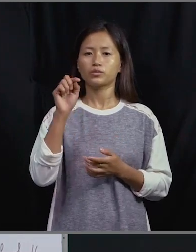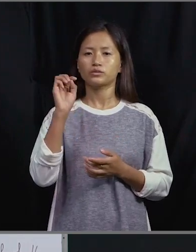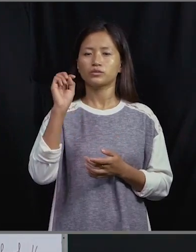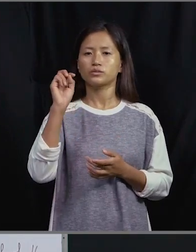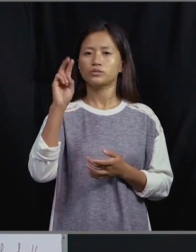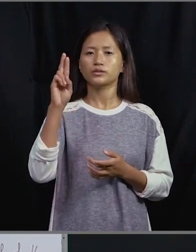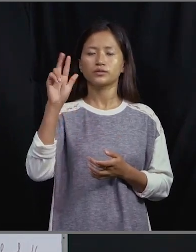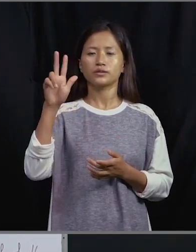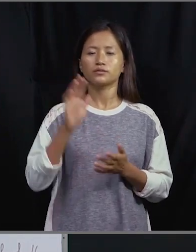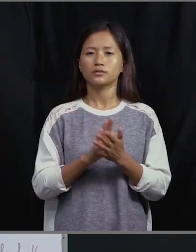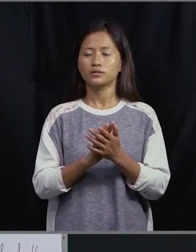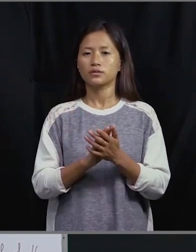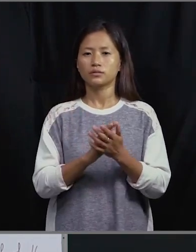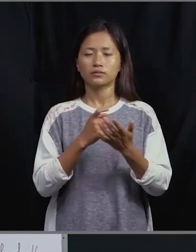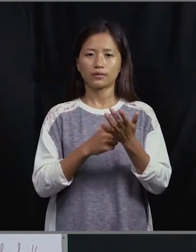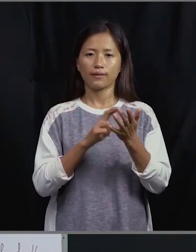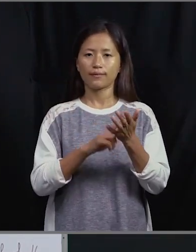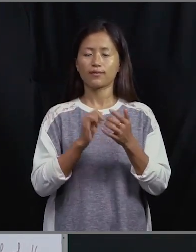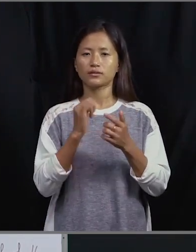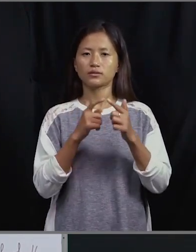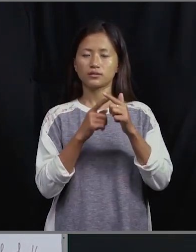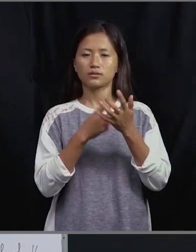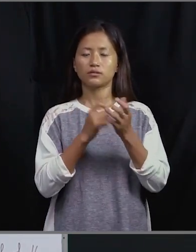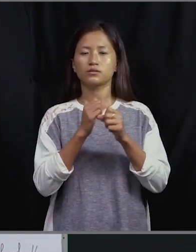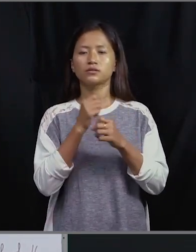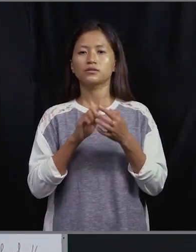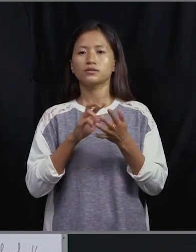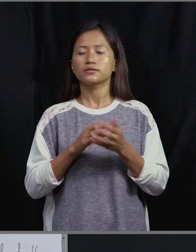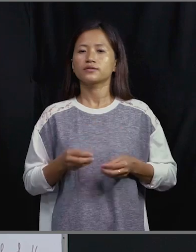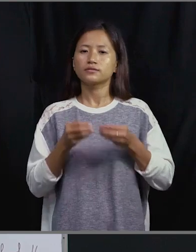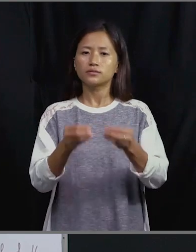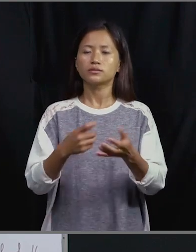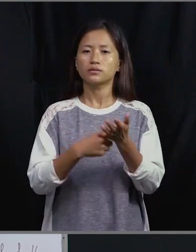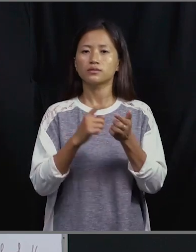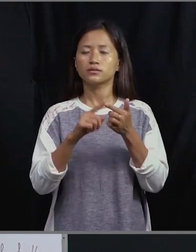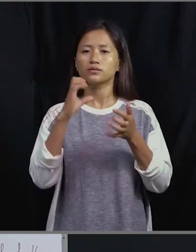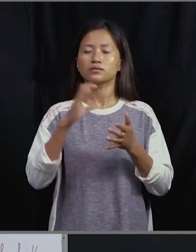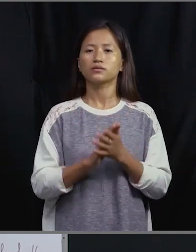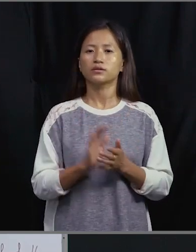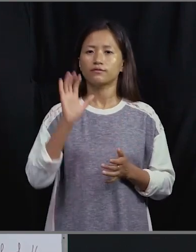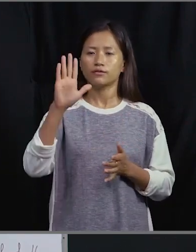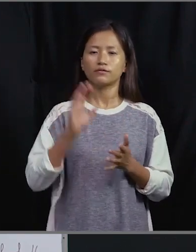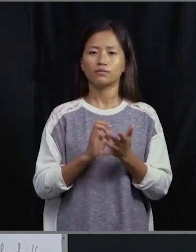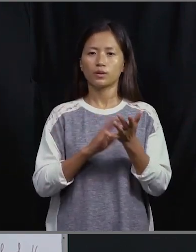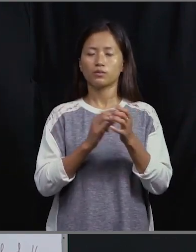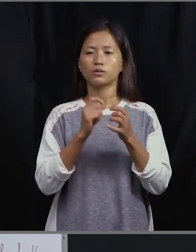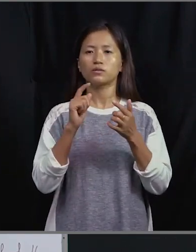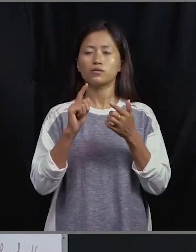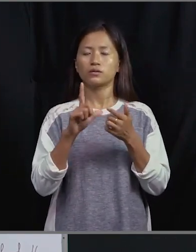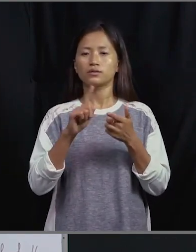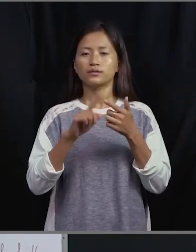hydrogen. However, in our given reaction, we have only 5 moles,